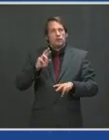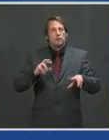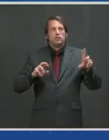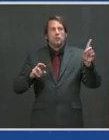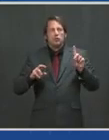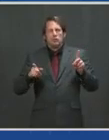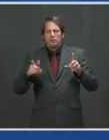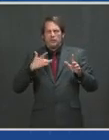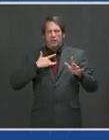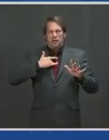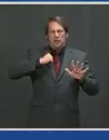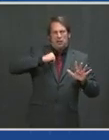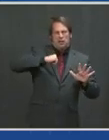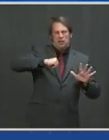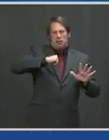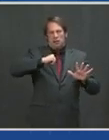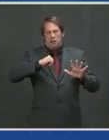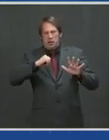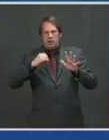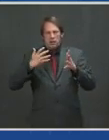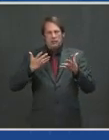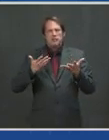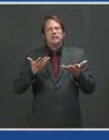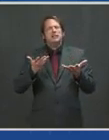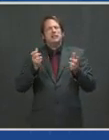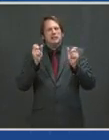me saying, God, this really works.